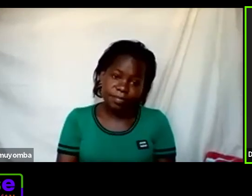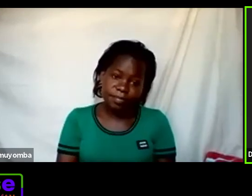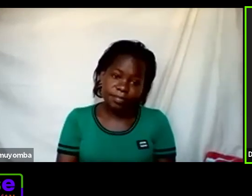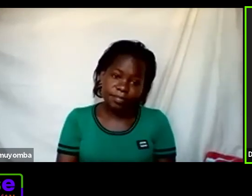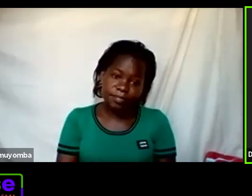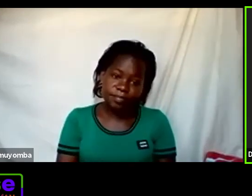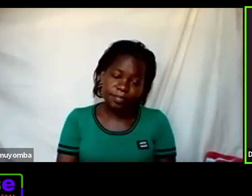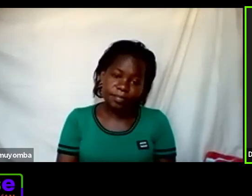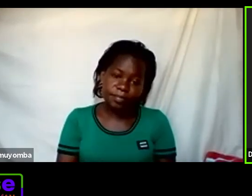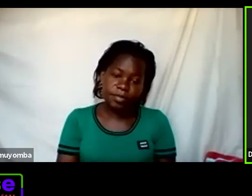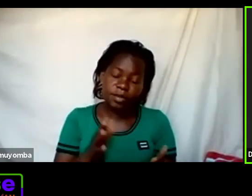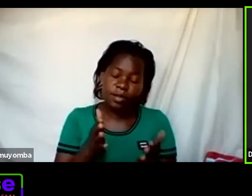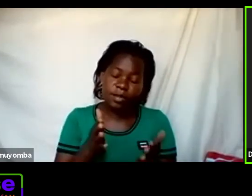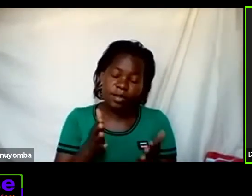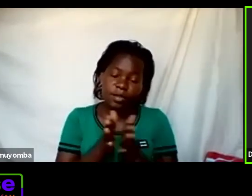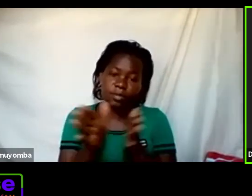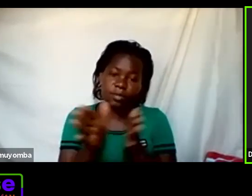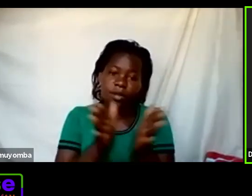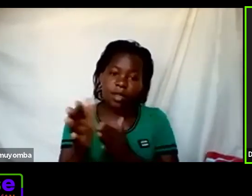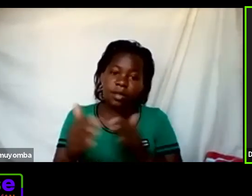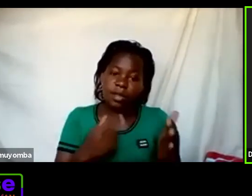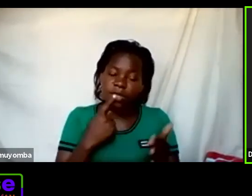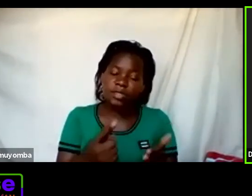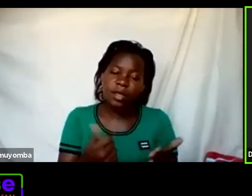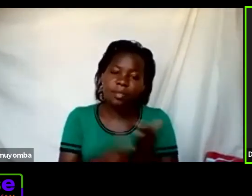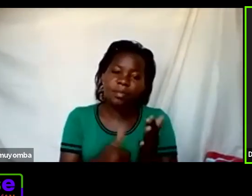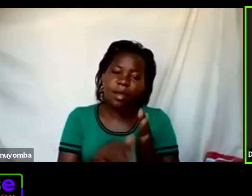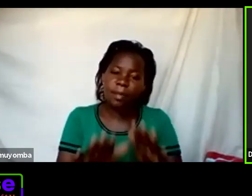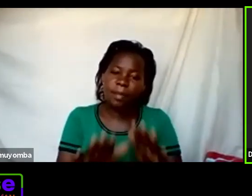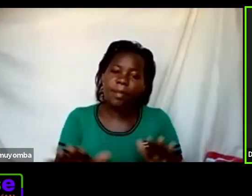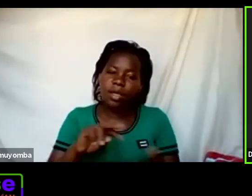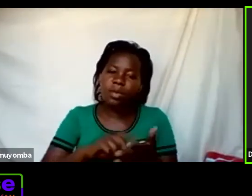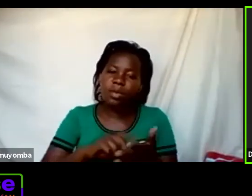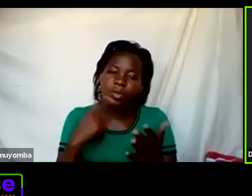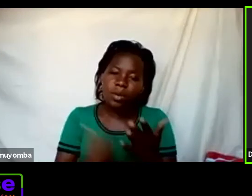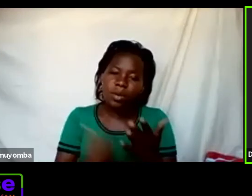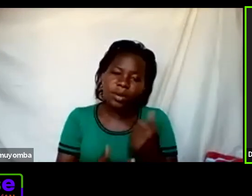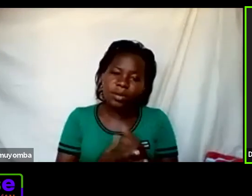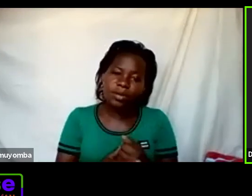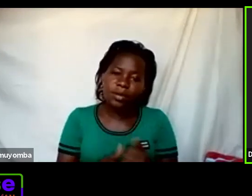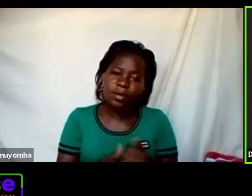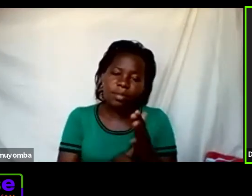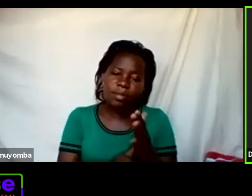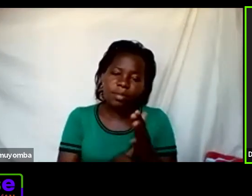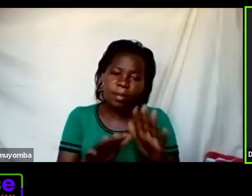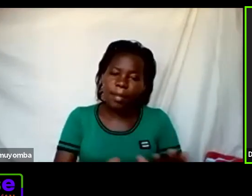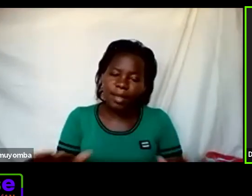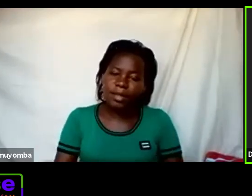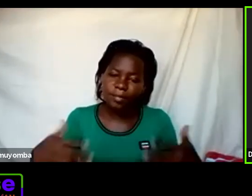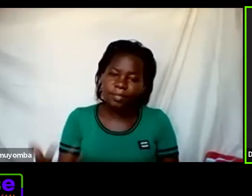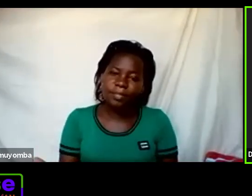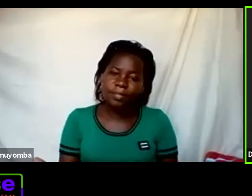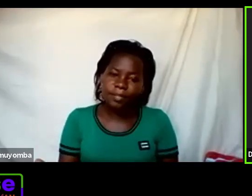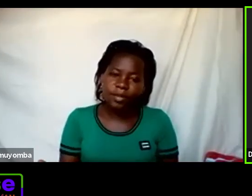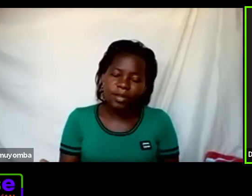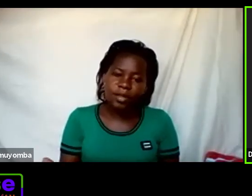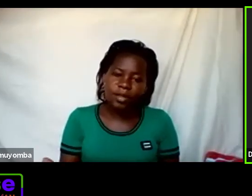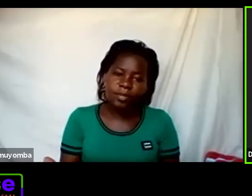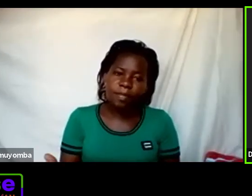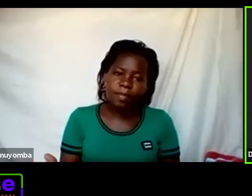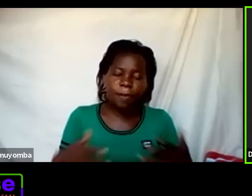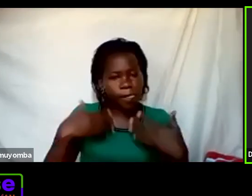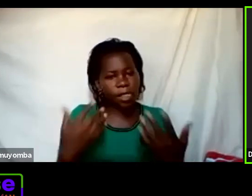When you're facing a problem of marketing, is it that you're telling people and they're not buying? Is it that you're using